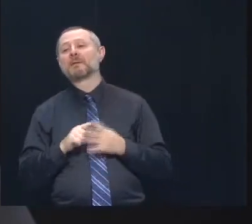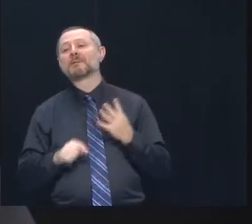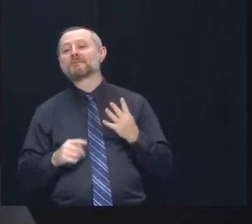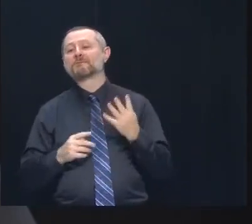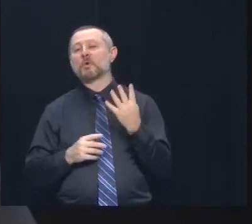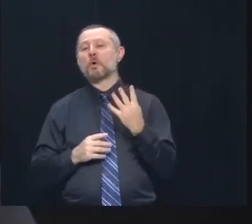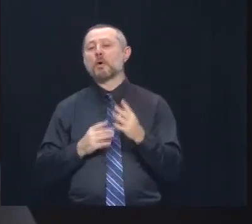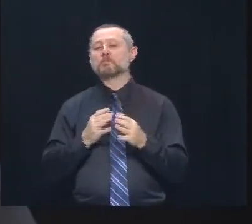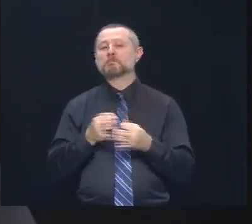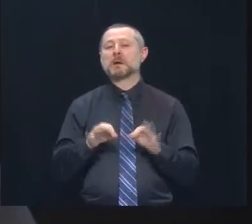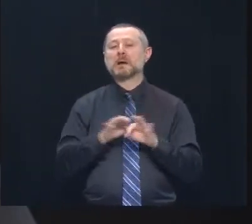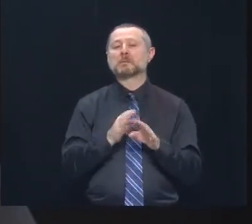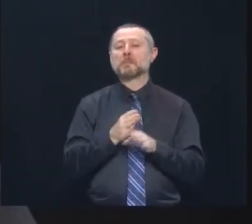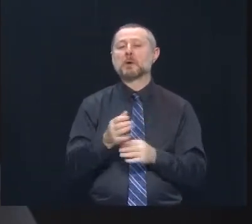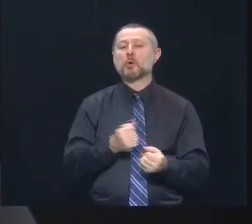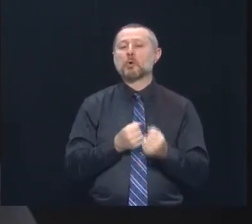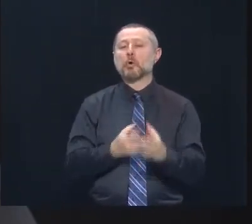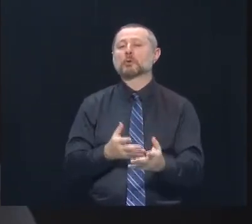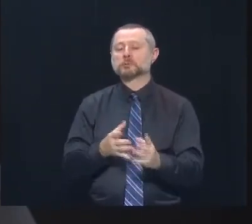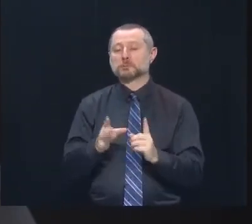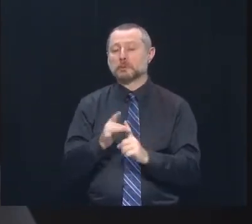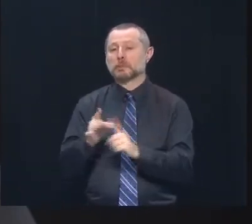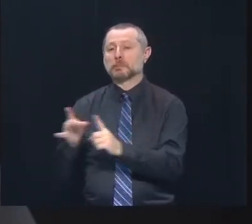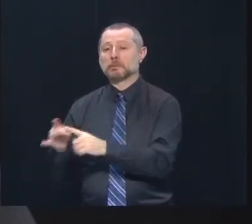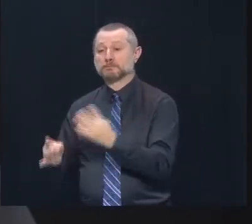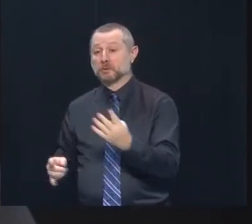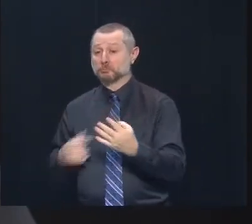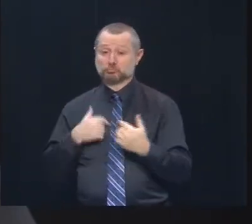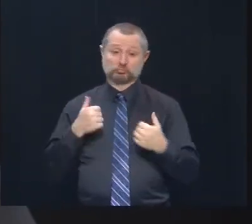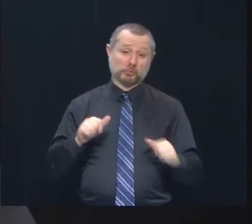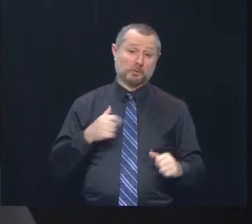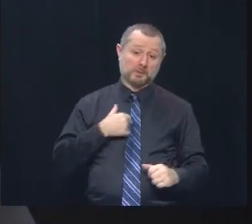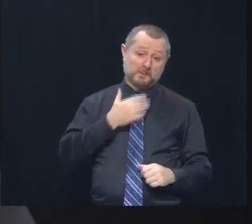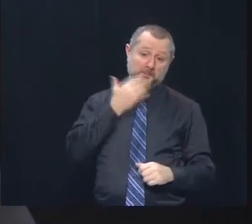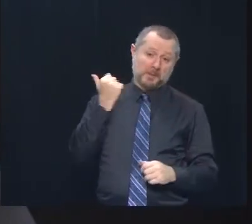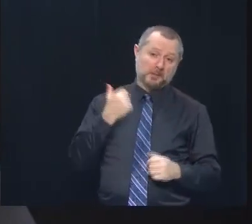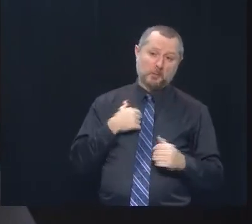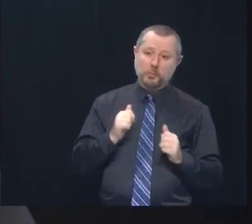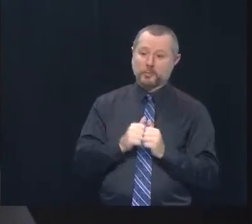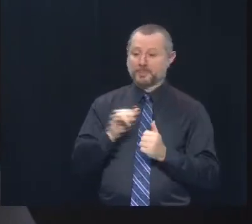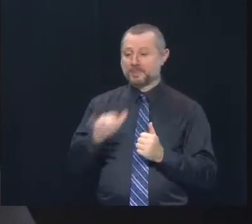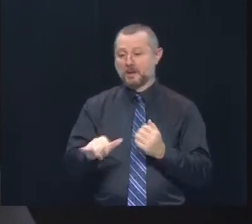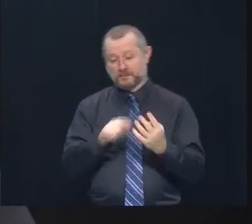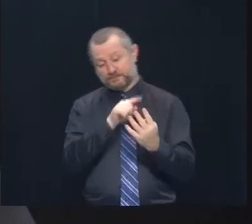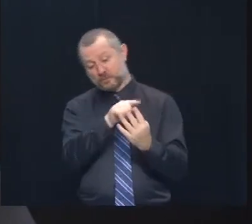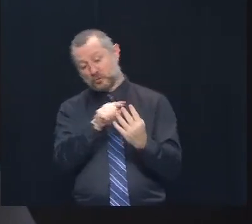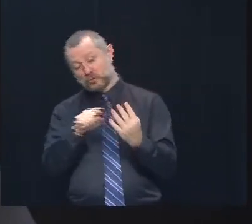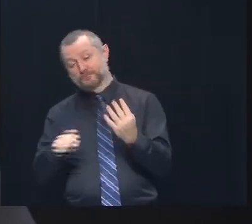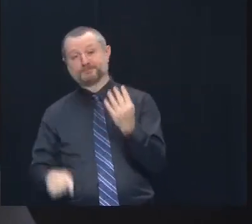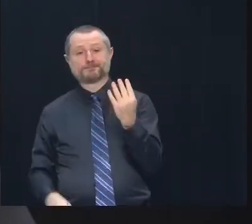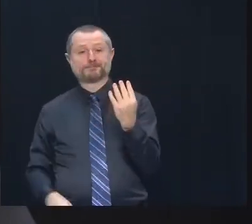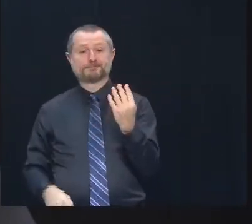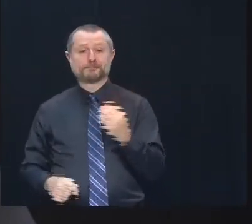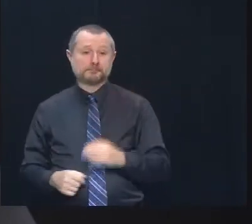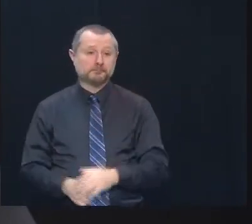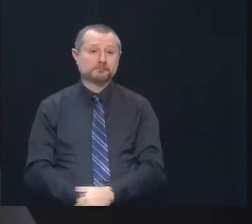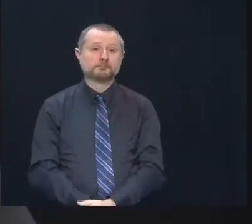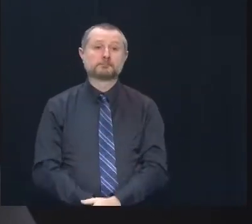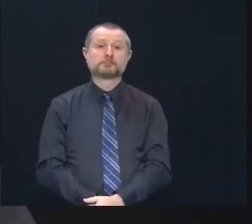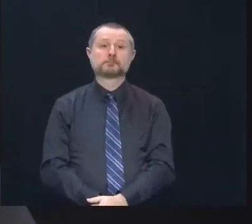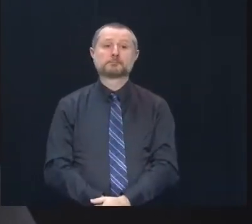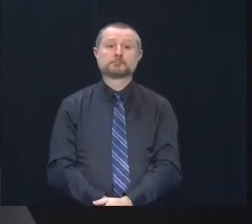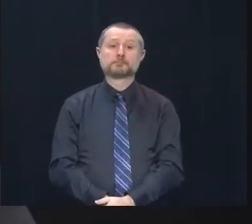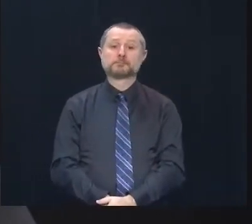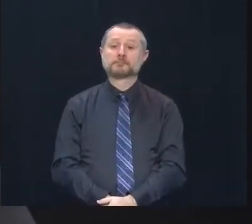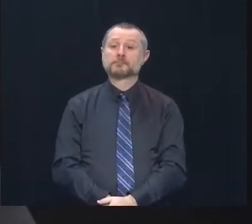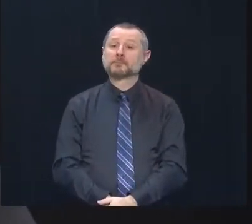spreaders. So what you do what you can with those four main spreaders.